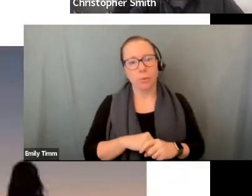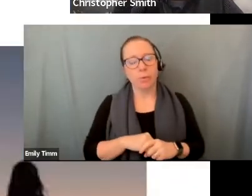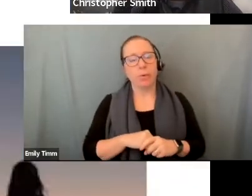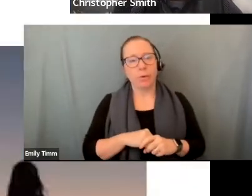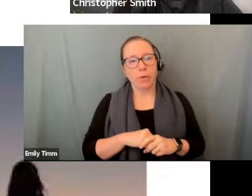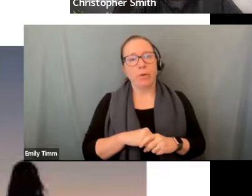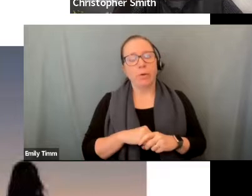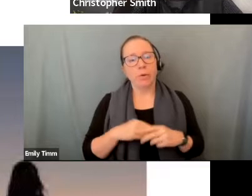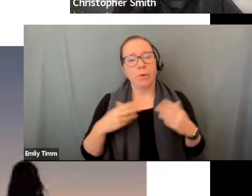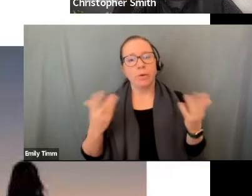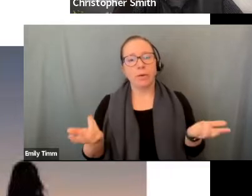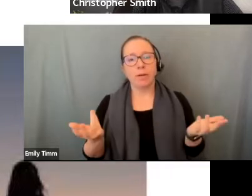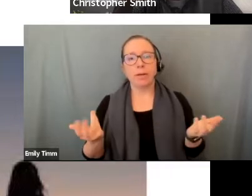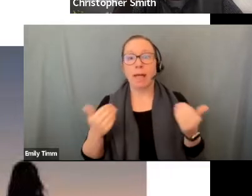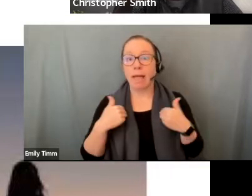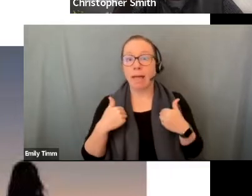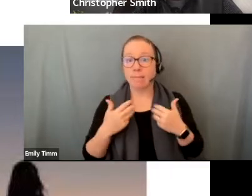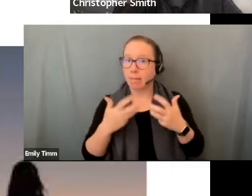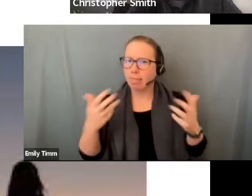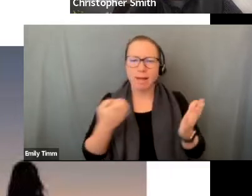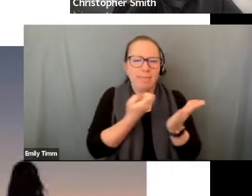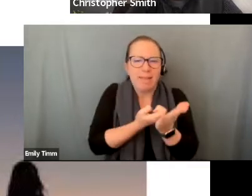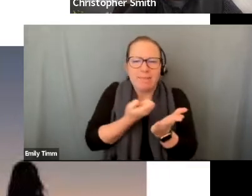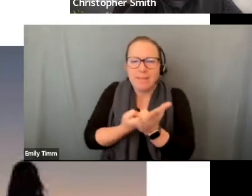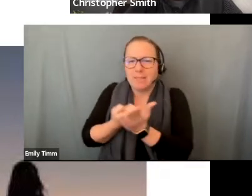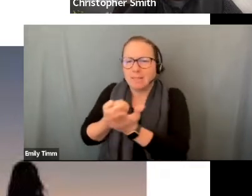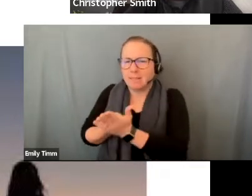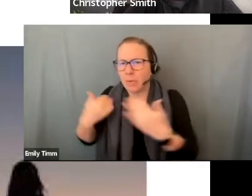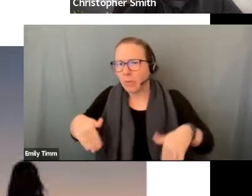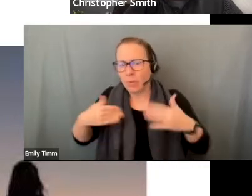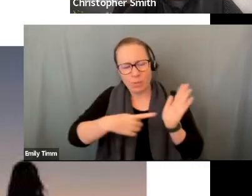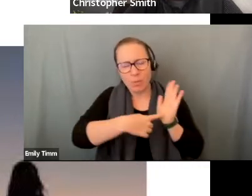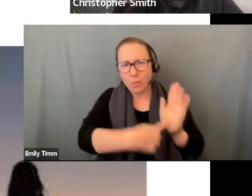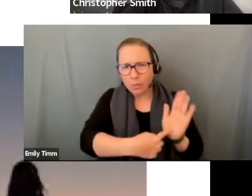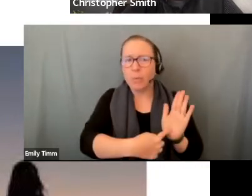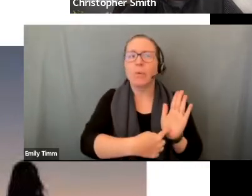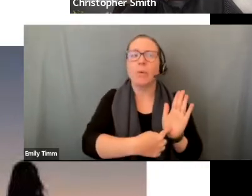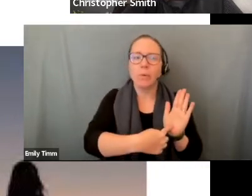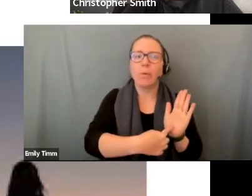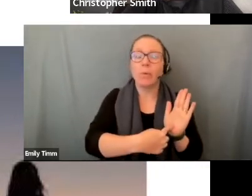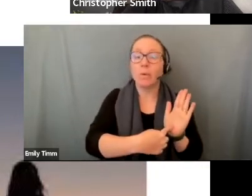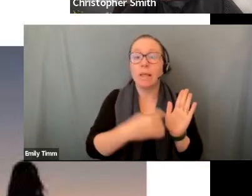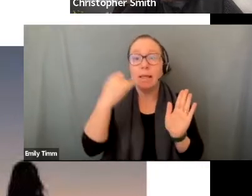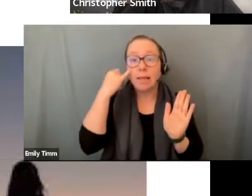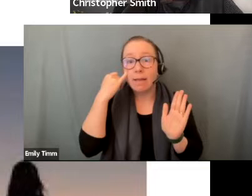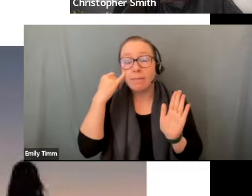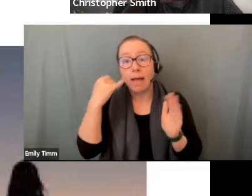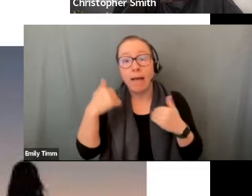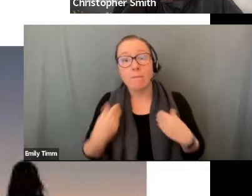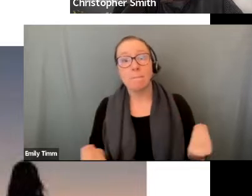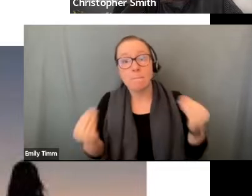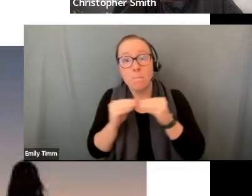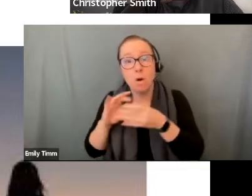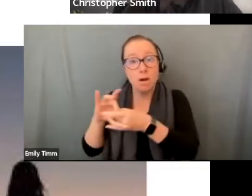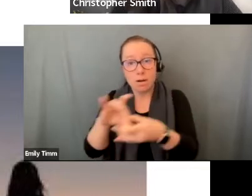There's a lot of evidence out there that shows that the more connections that you have